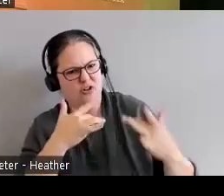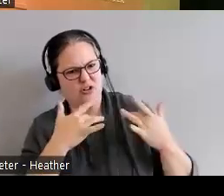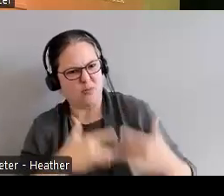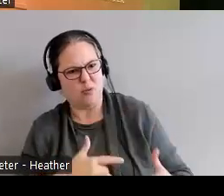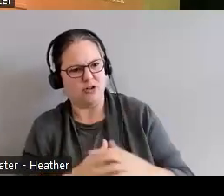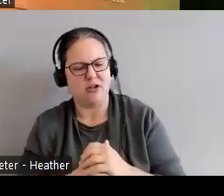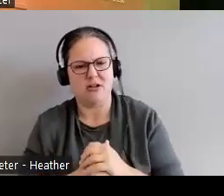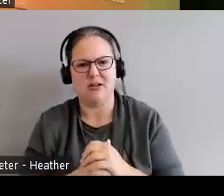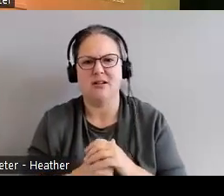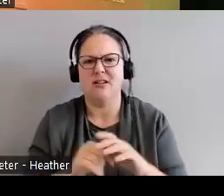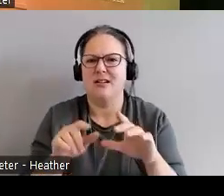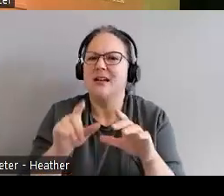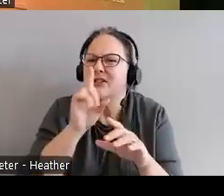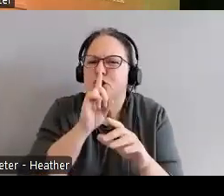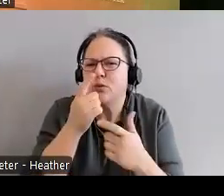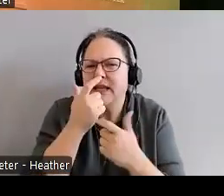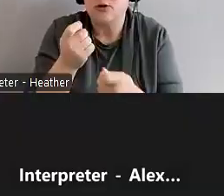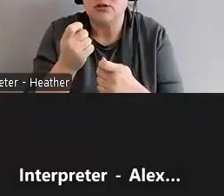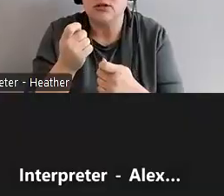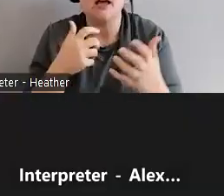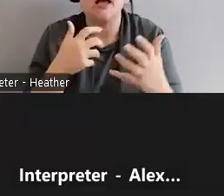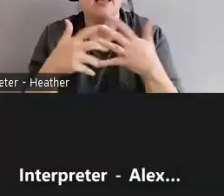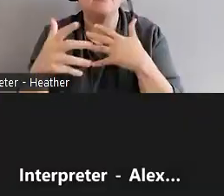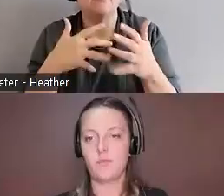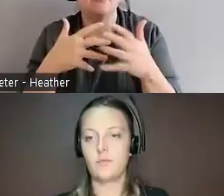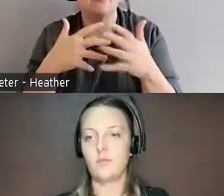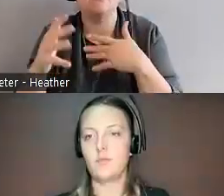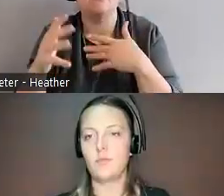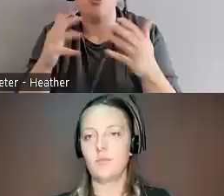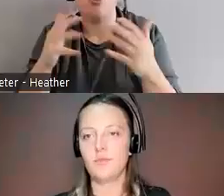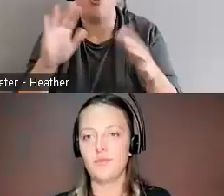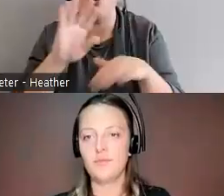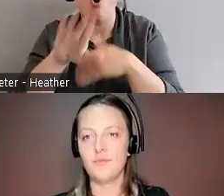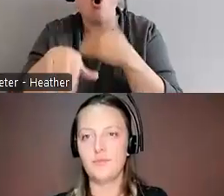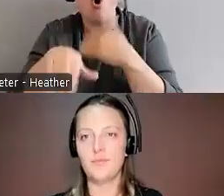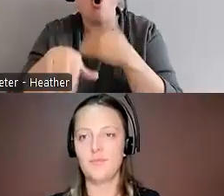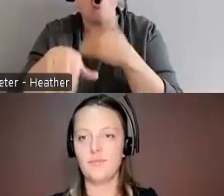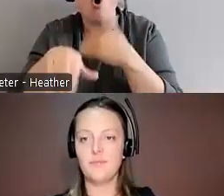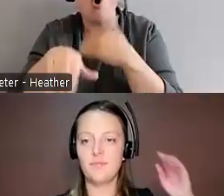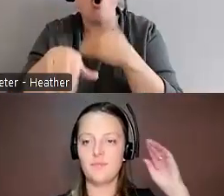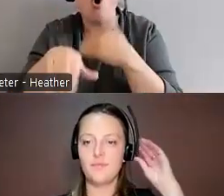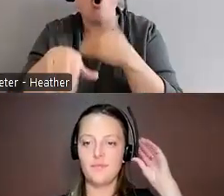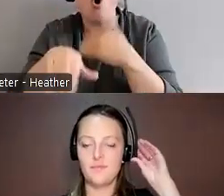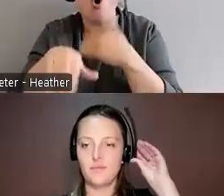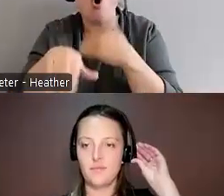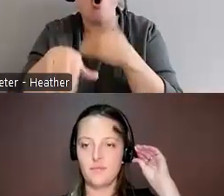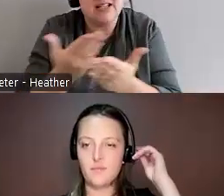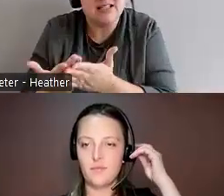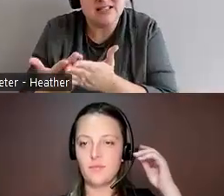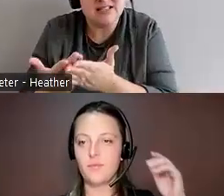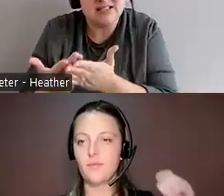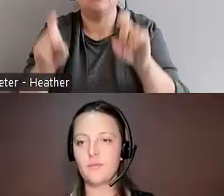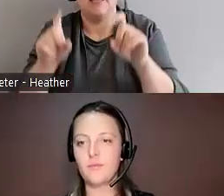is interesting is that despite all that evidence, prospective direct testing of the vascular